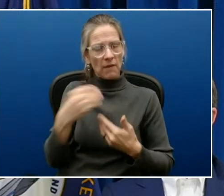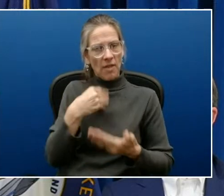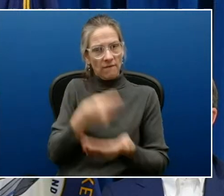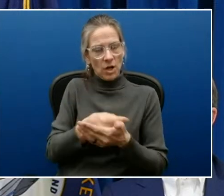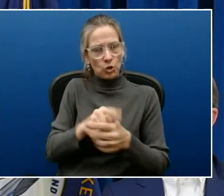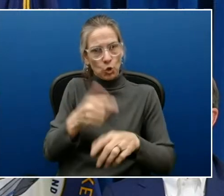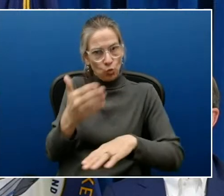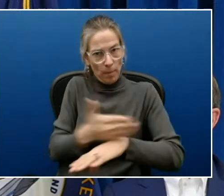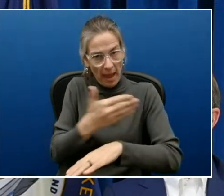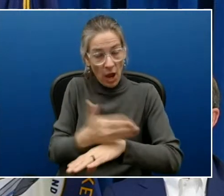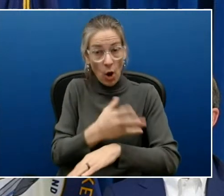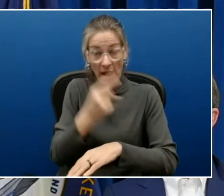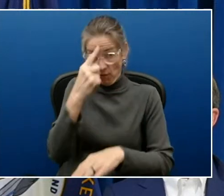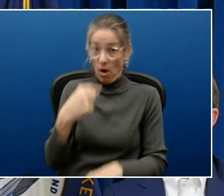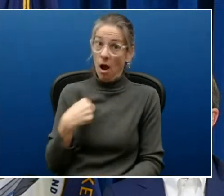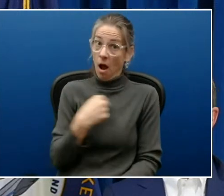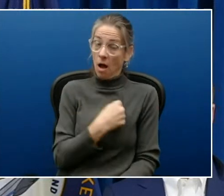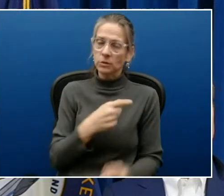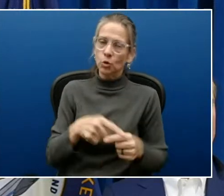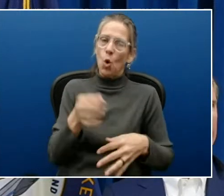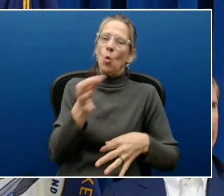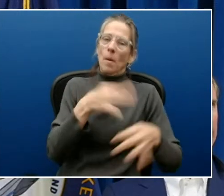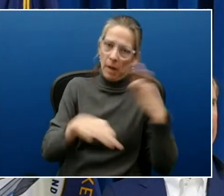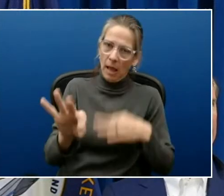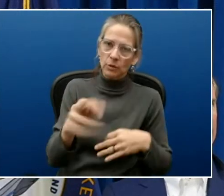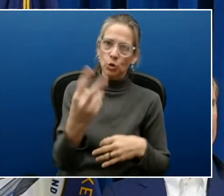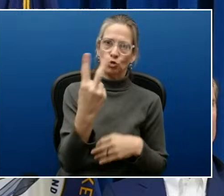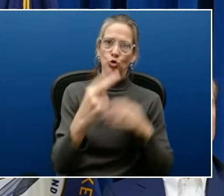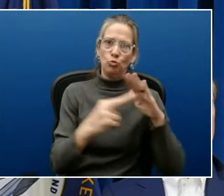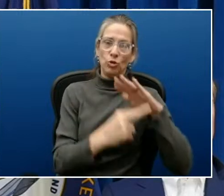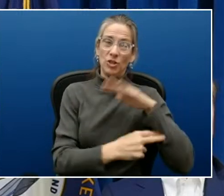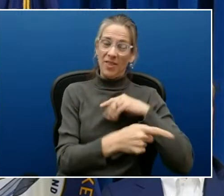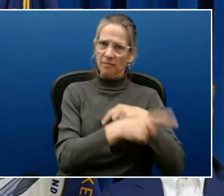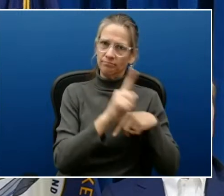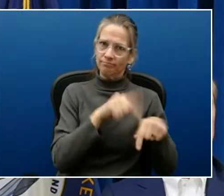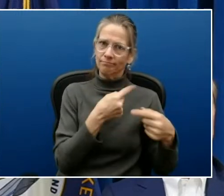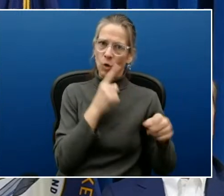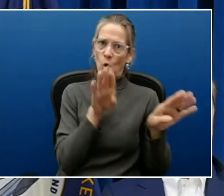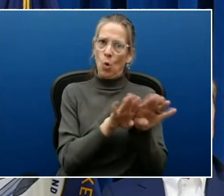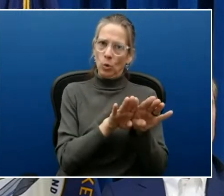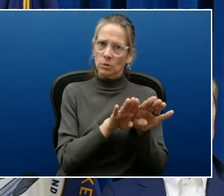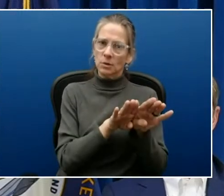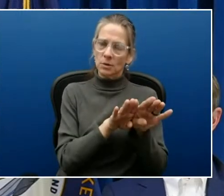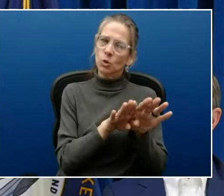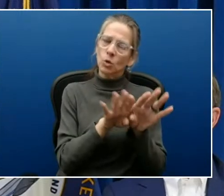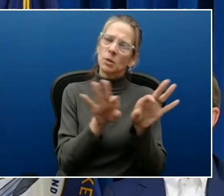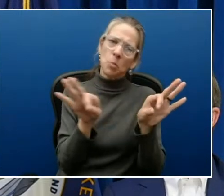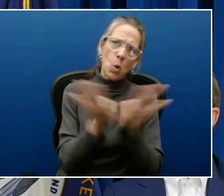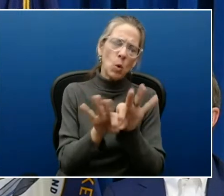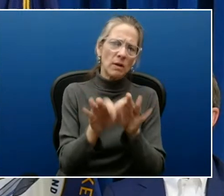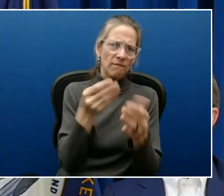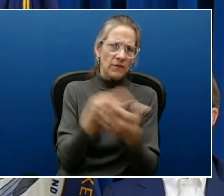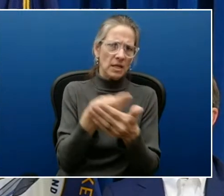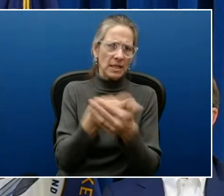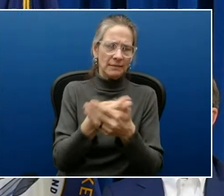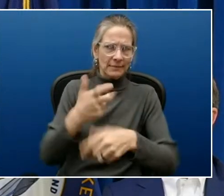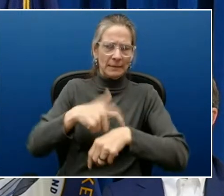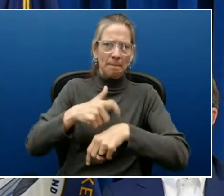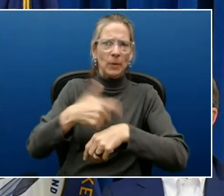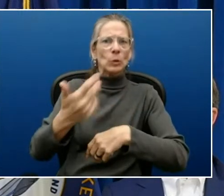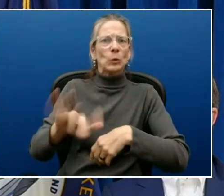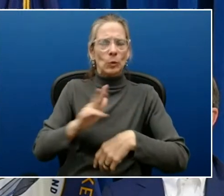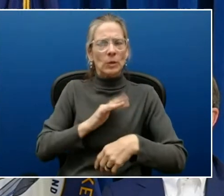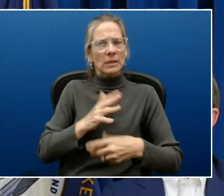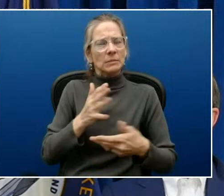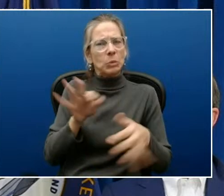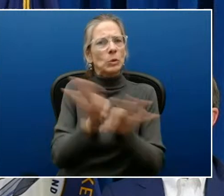case, replace 2 bridges that have been closed. And it's very, very critical funding, very timely with the recent floods and